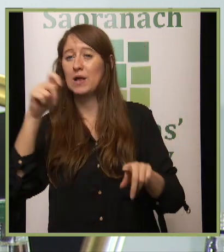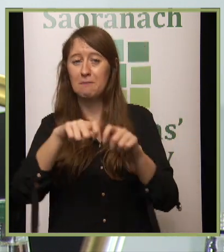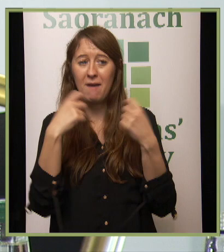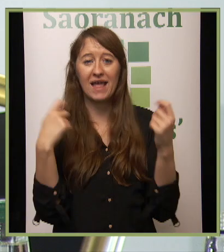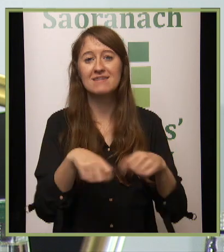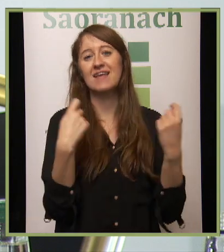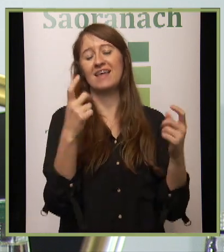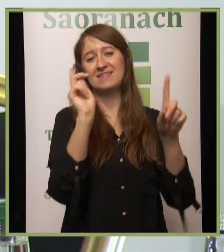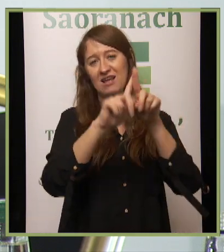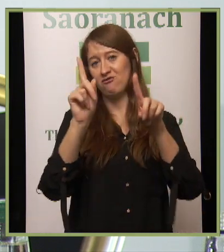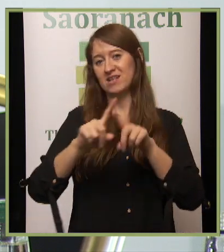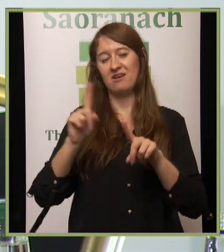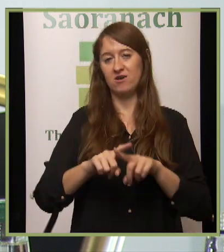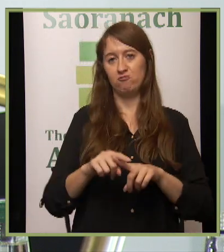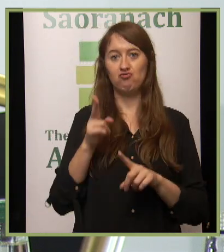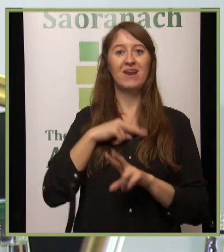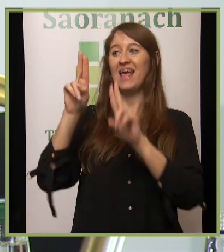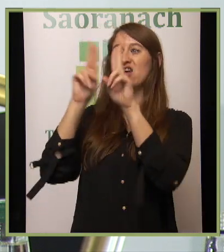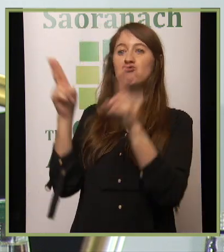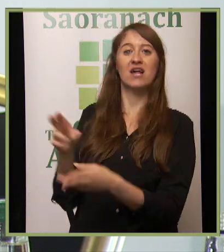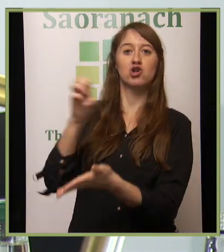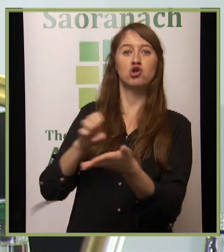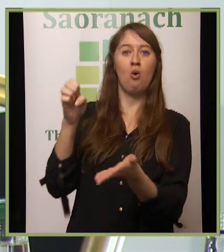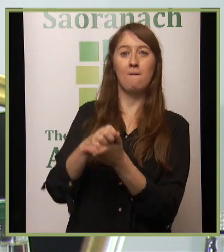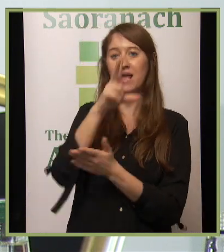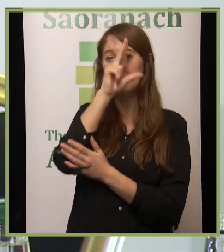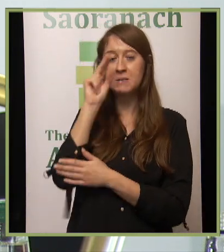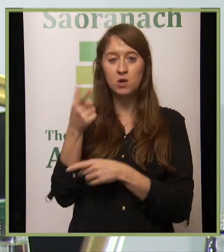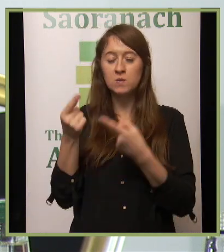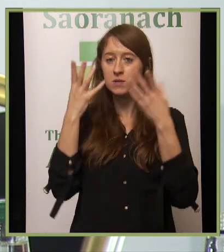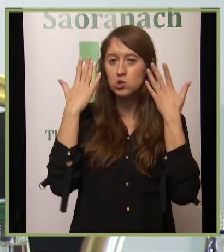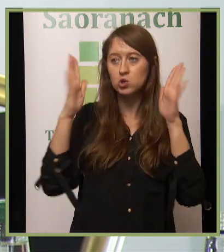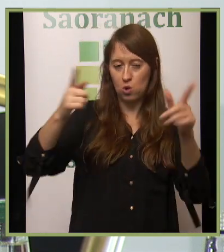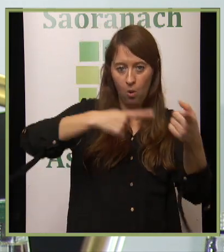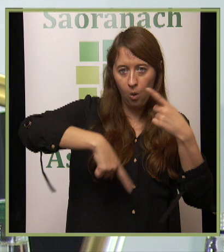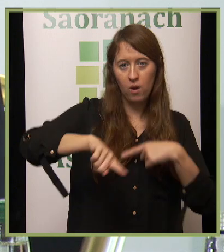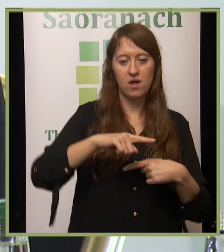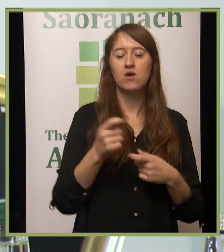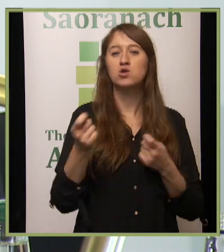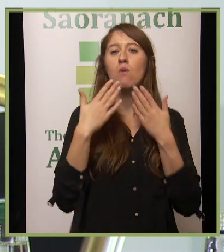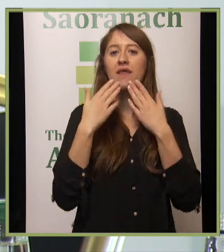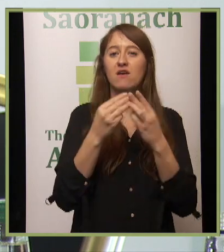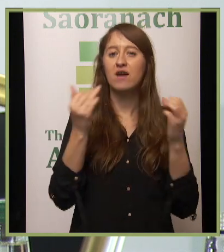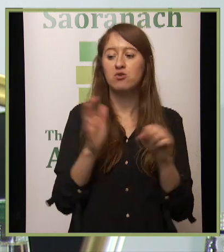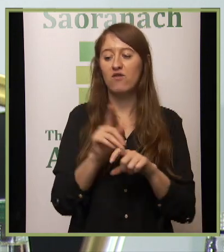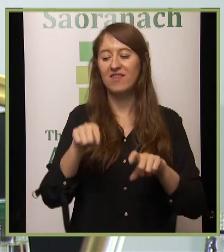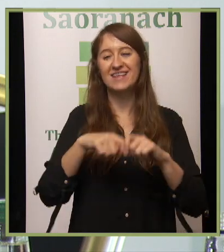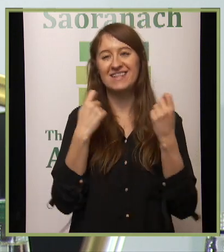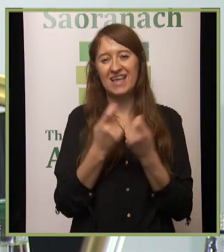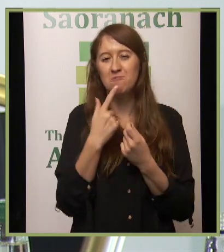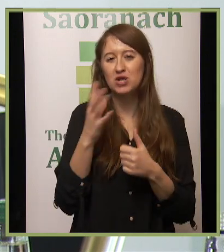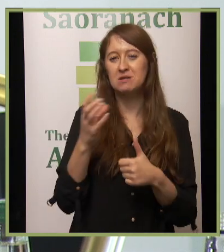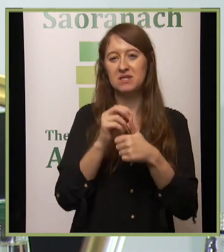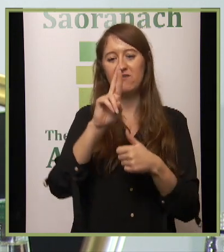magazines, everything, the international Euronews, everything. So thank you to all of the team, and specifically Ronan and Lorna, who were here with us